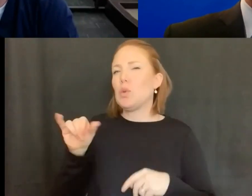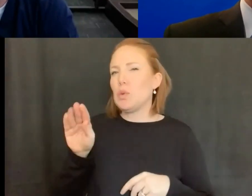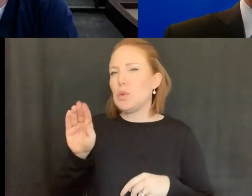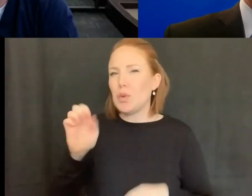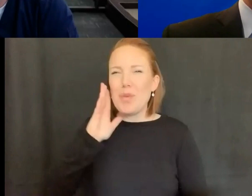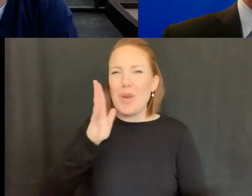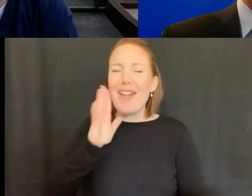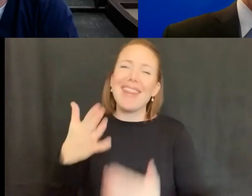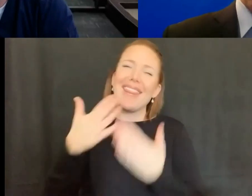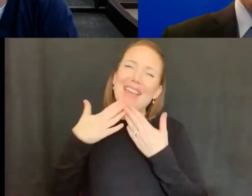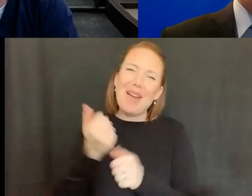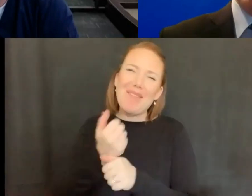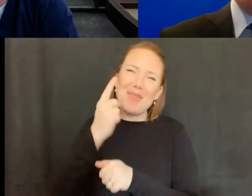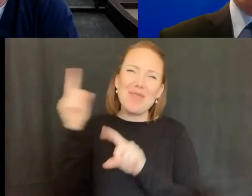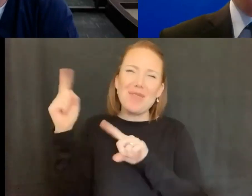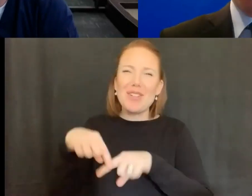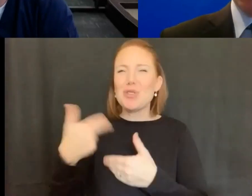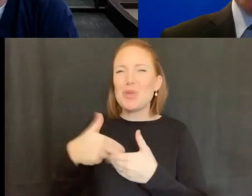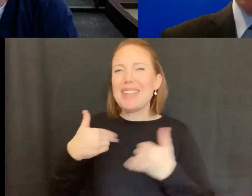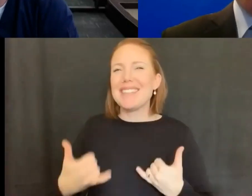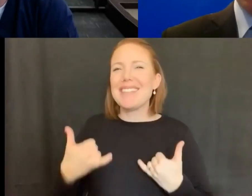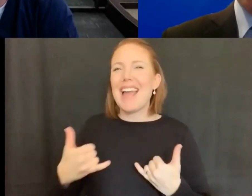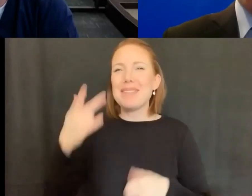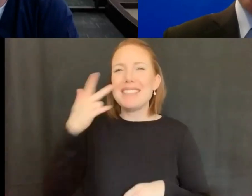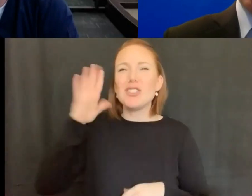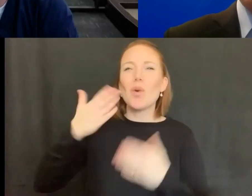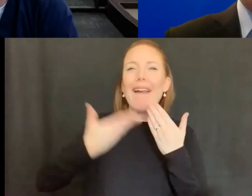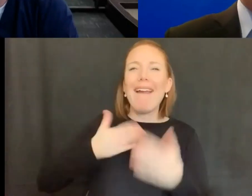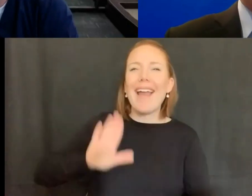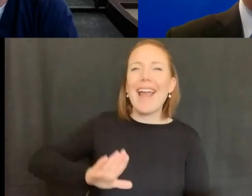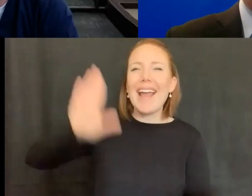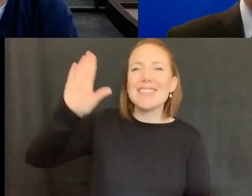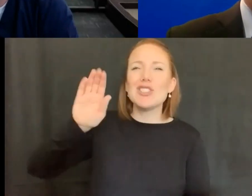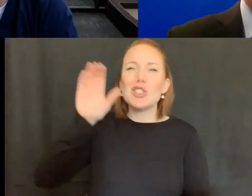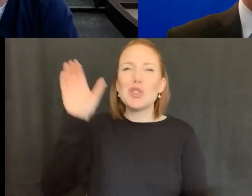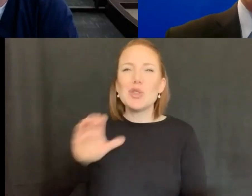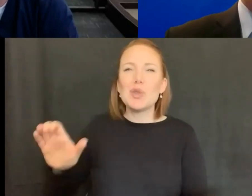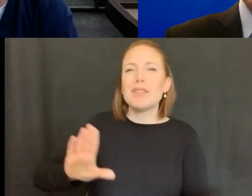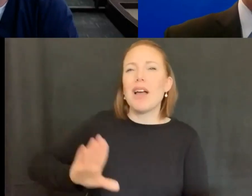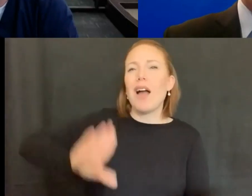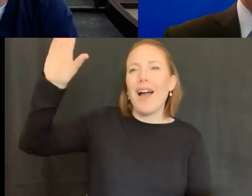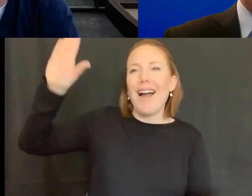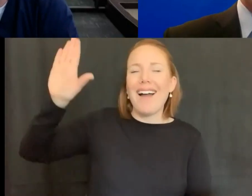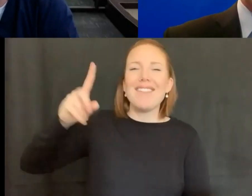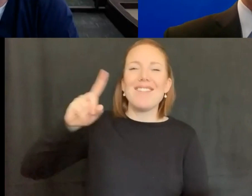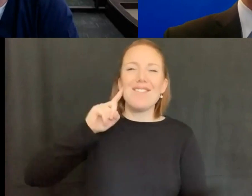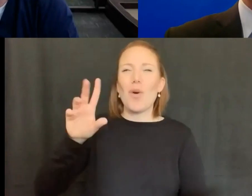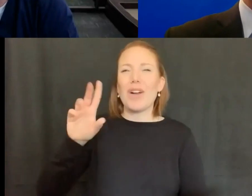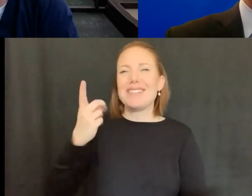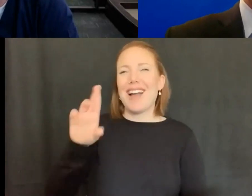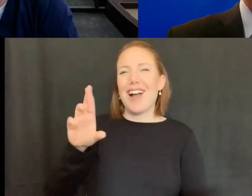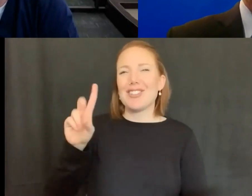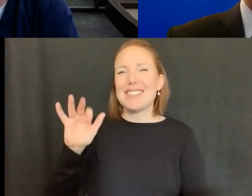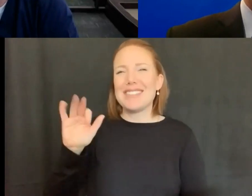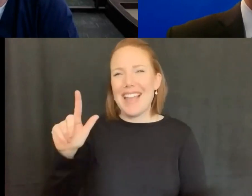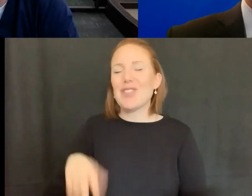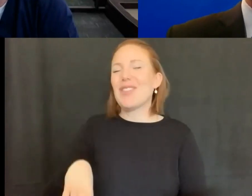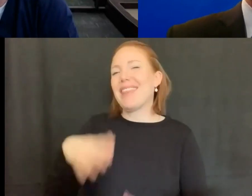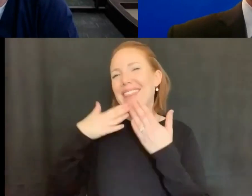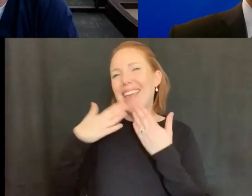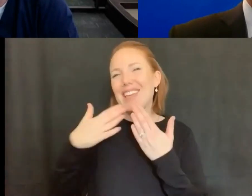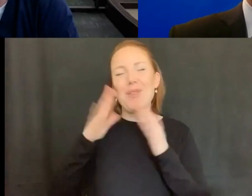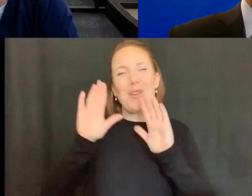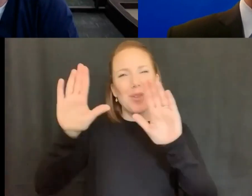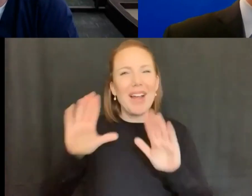you for everybody for being here. So how about some hands up real quick? Some Zoom hands up for Dr. Daniel Vacendak. What a terrific guest.